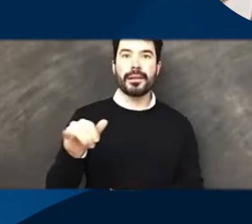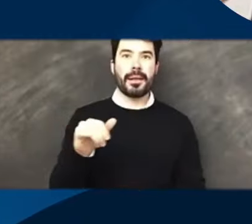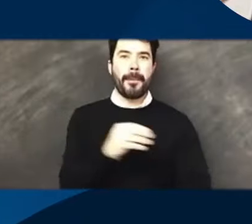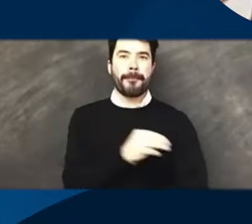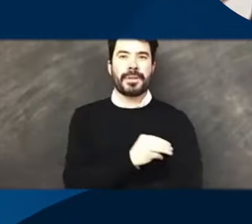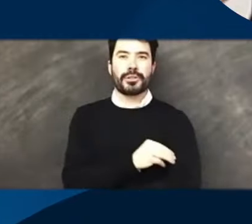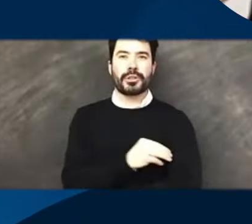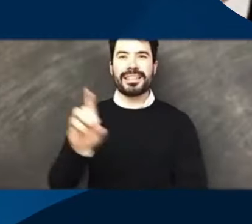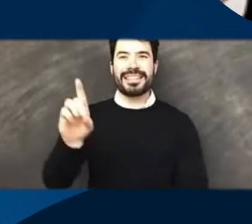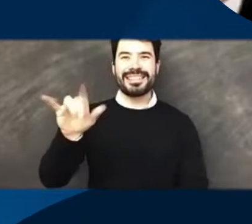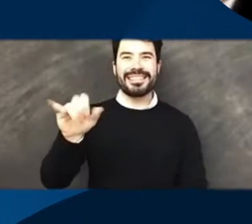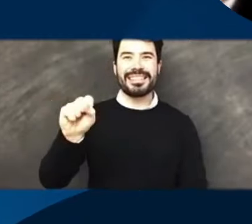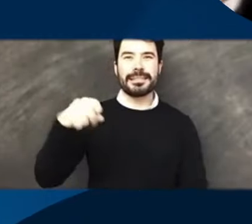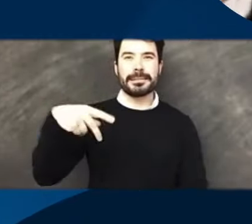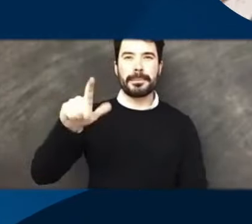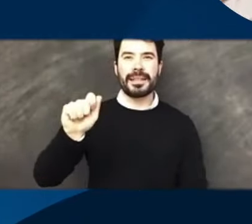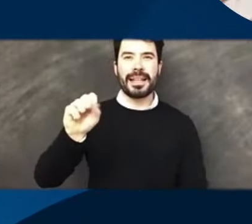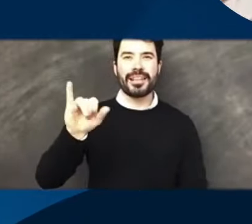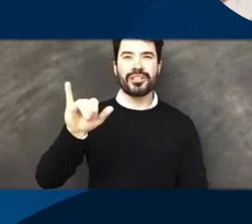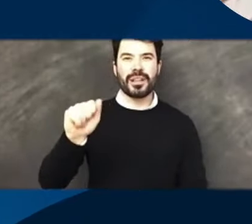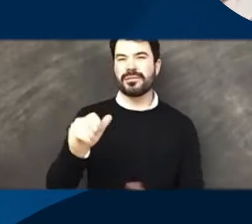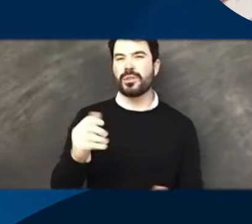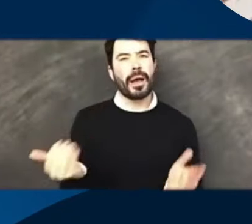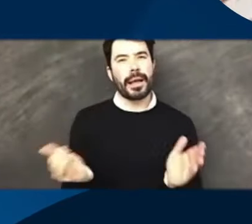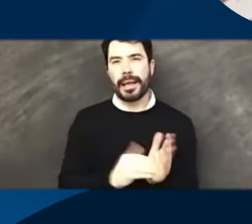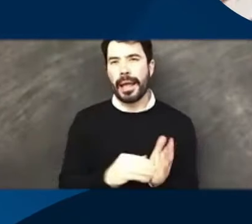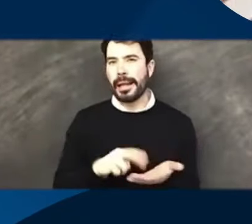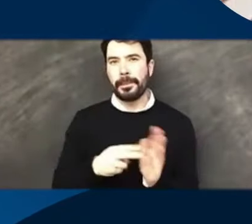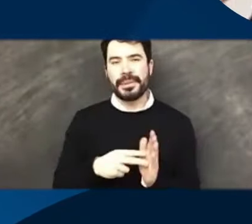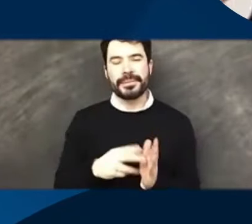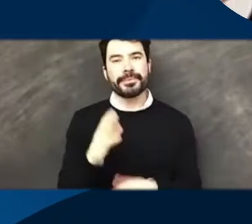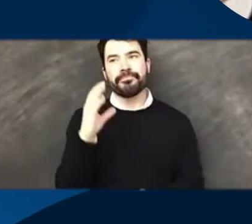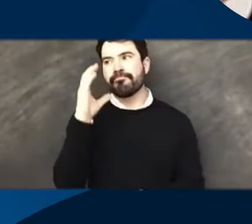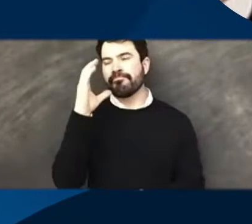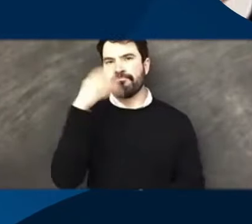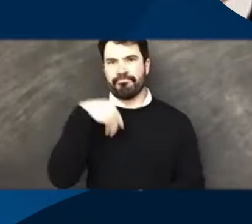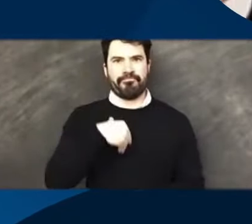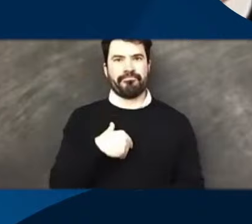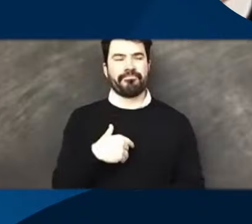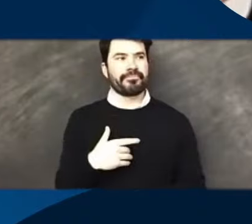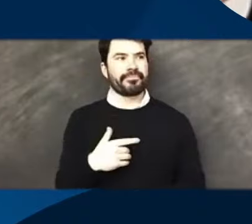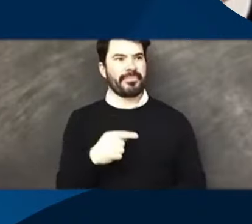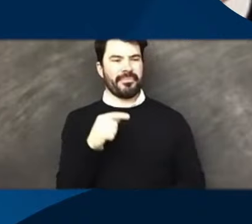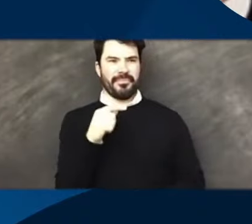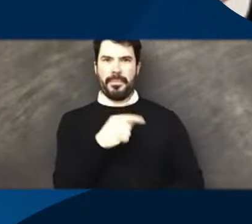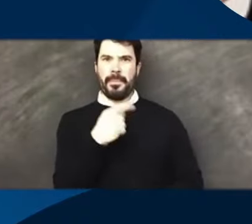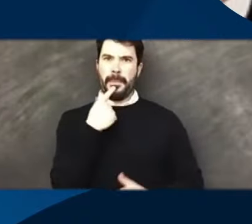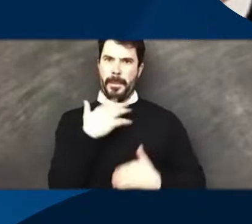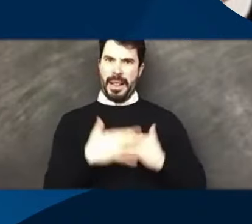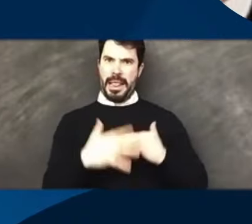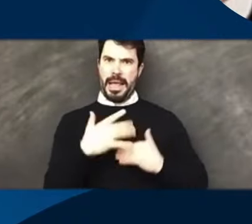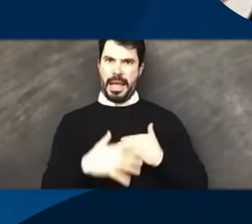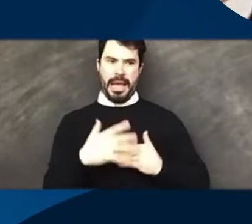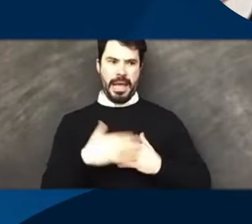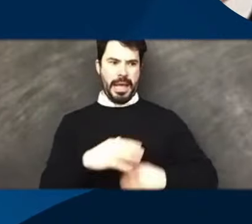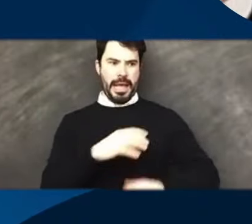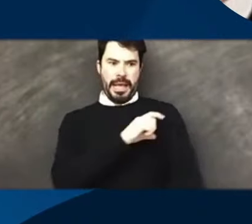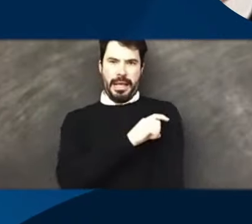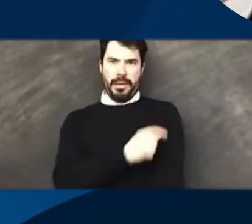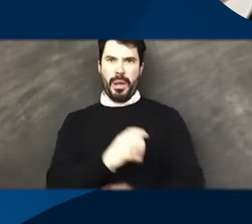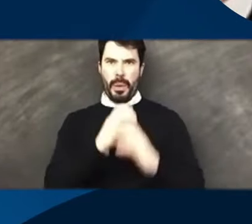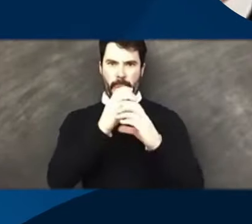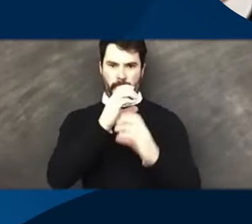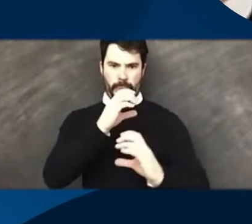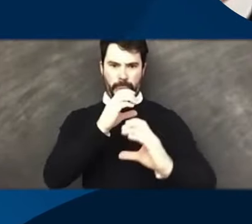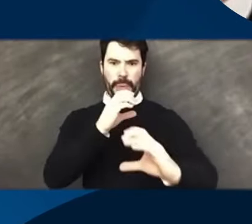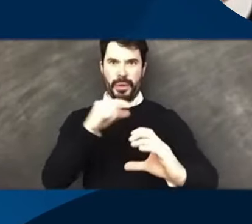So again, abnormalities in the ways in which the blood vessel muscle components are